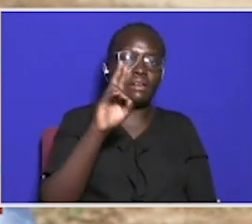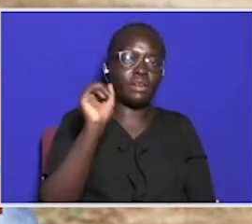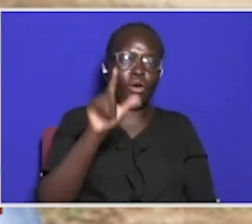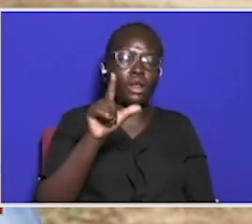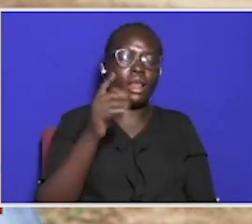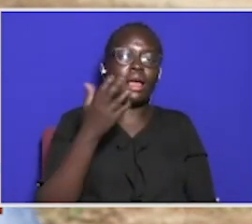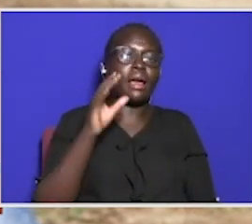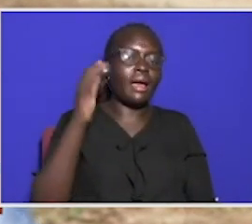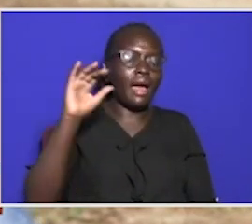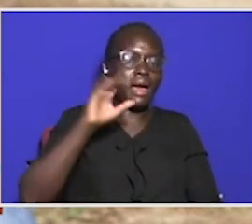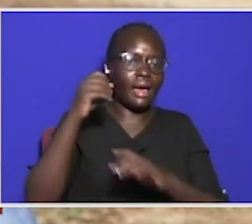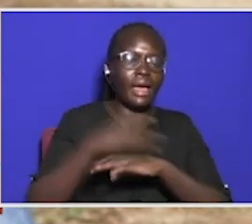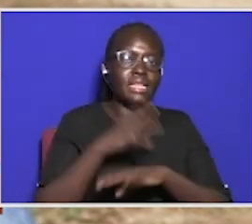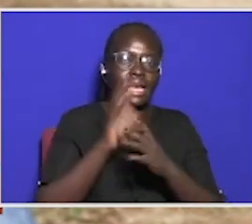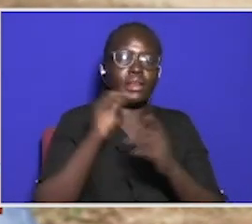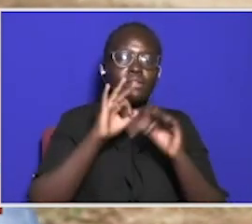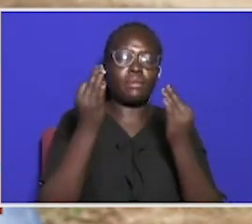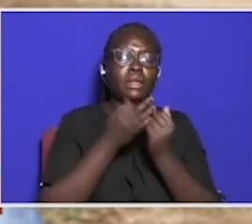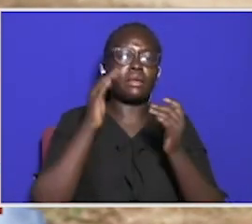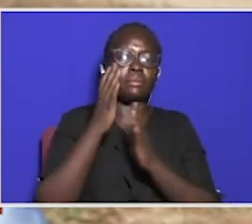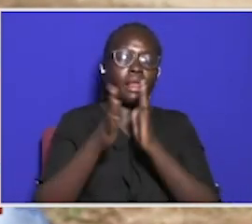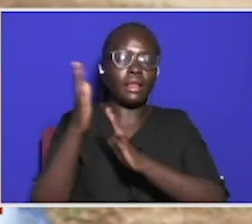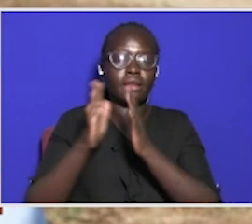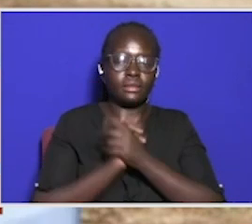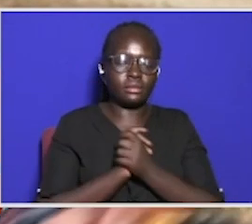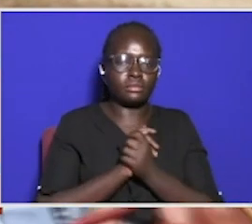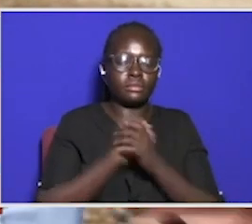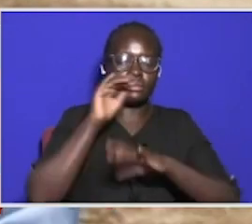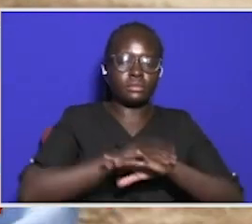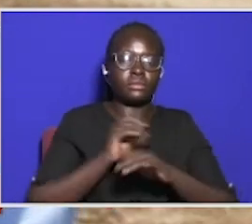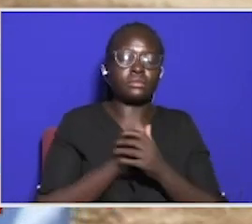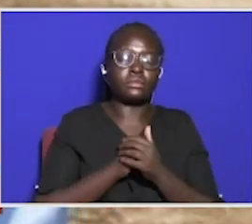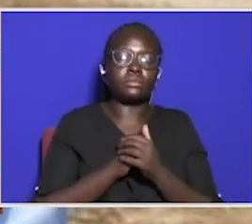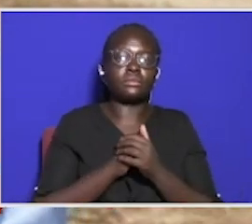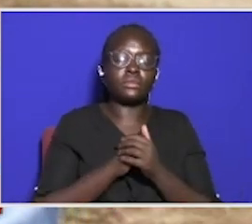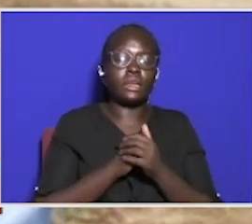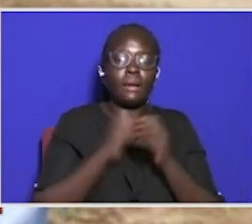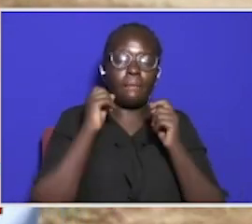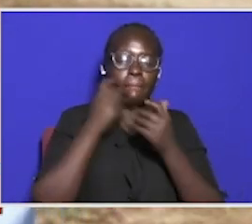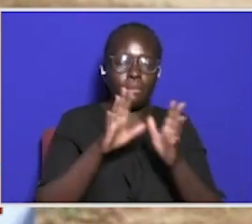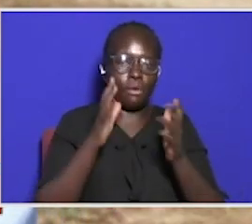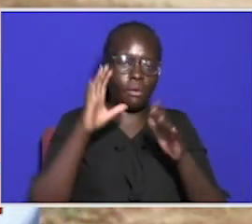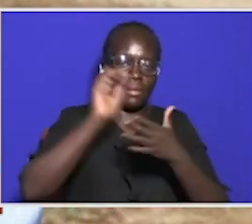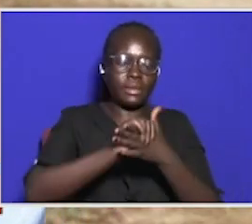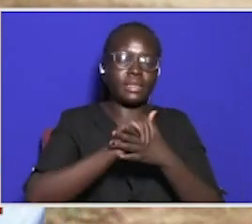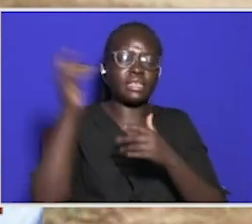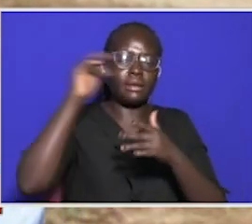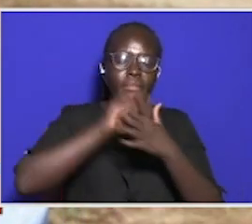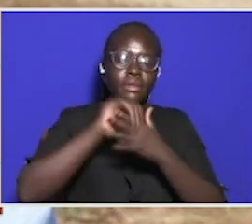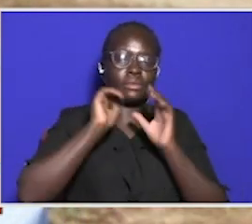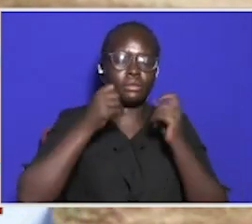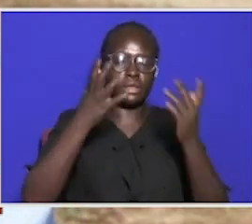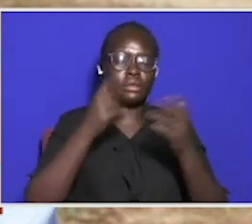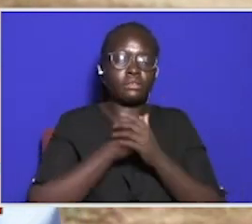about family planning and so on. So it's good that more partners will partner with us so that we can offer